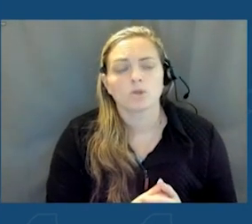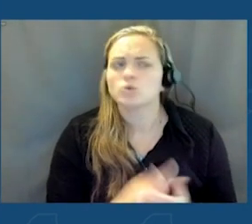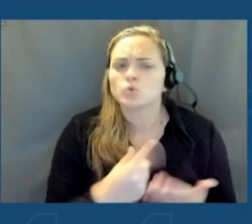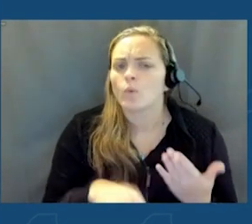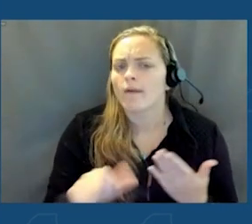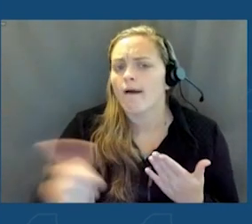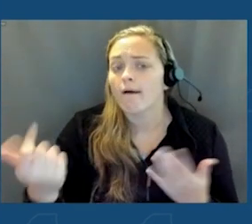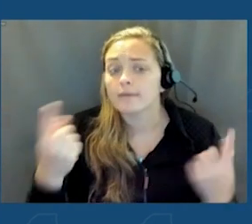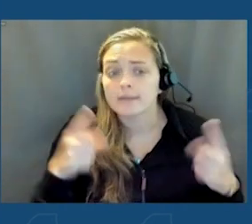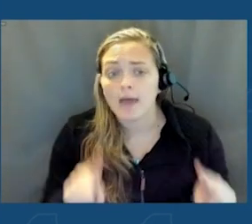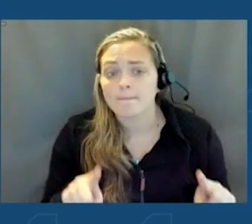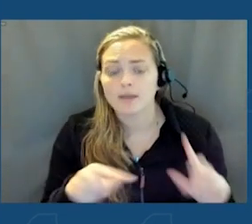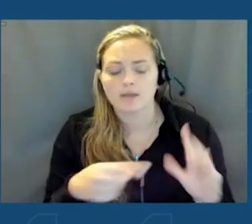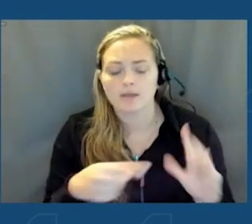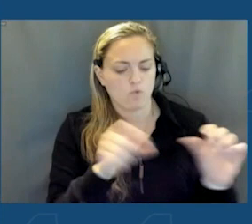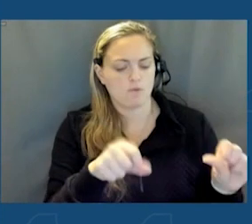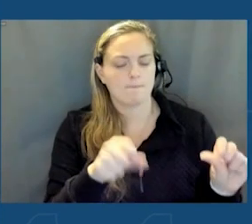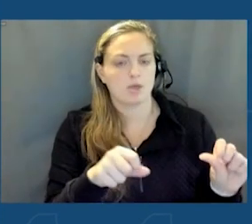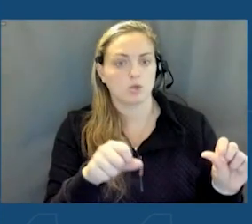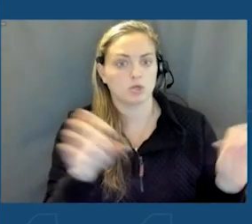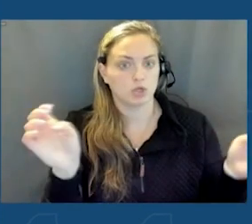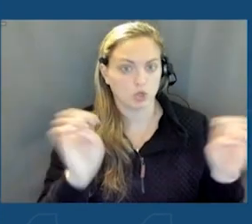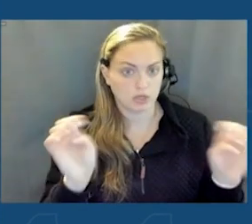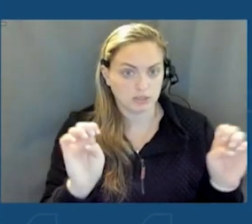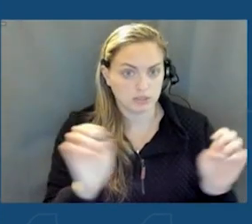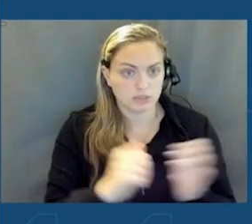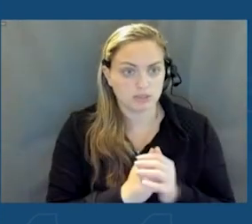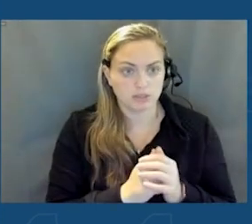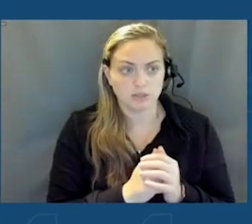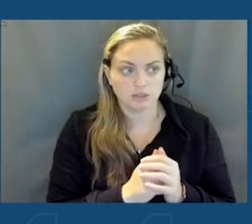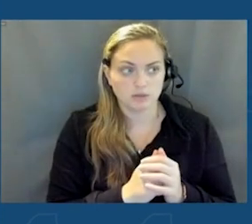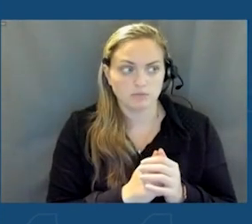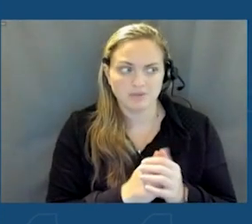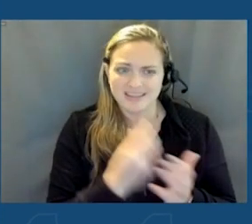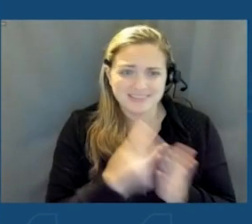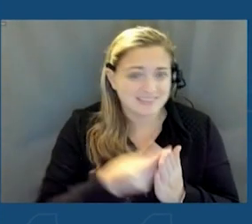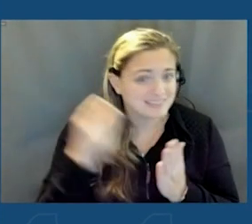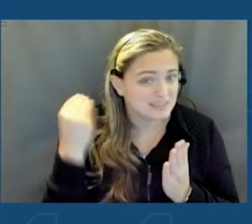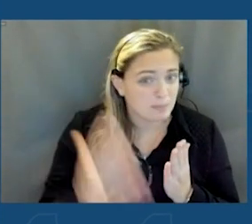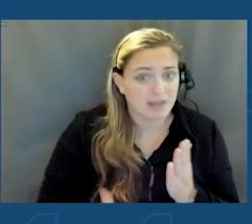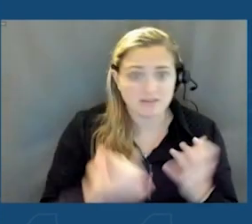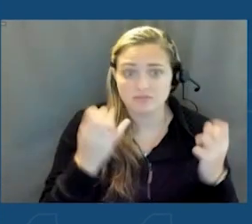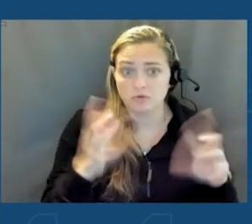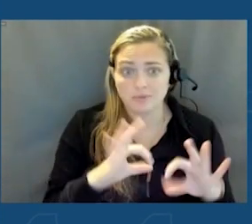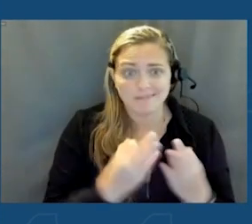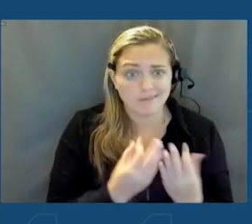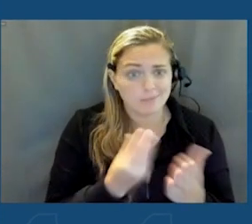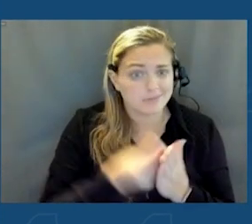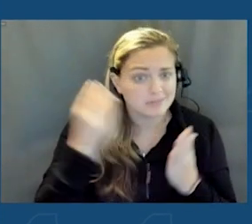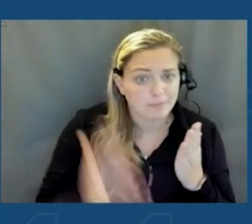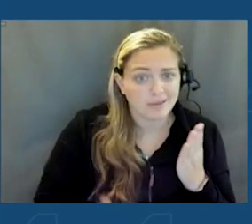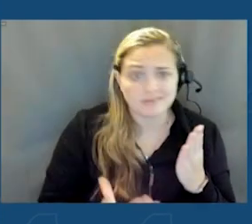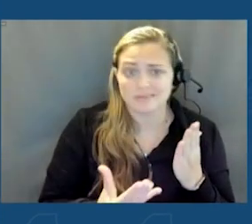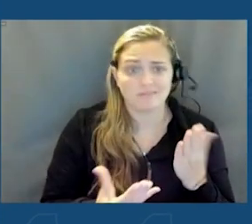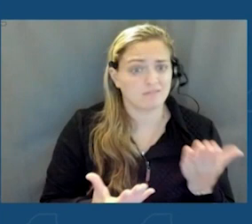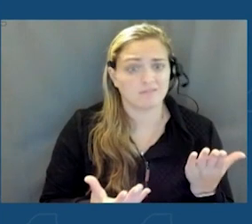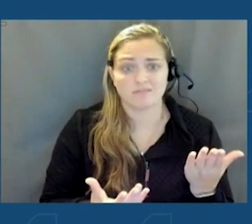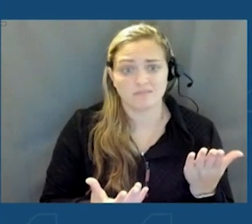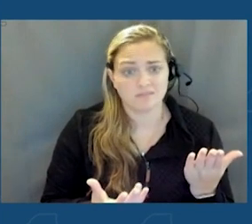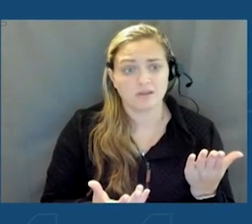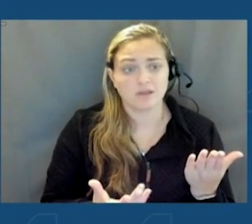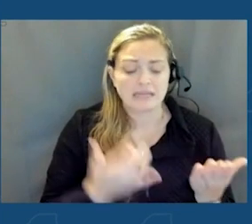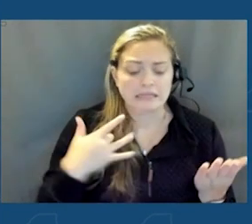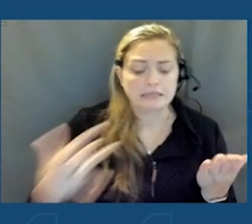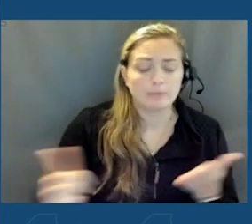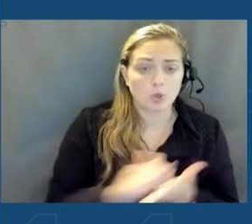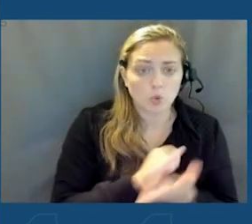there's an affordability crisis. It is just too expensive for too many families, and it puts it out of reach. A typical New York family has